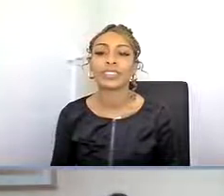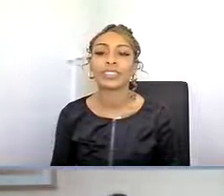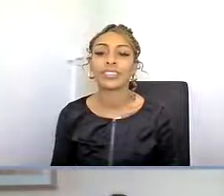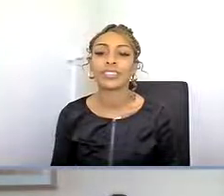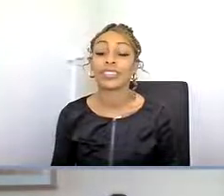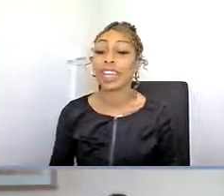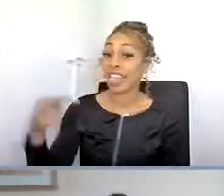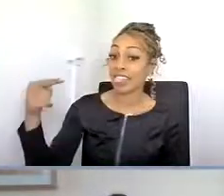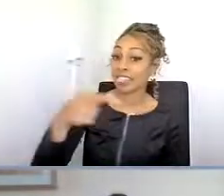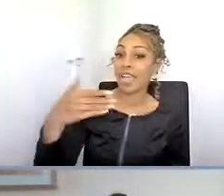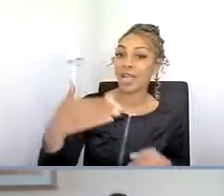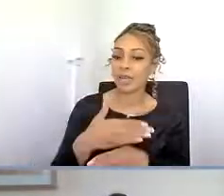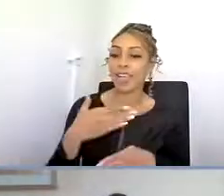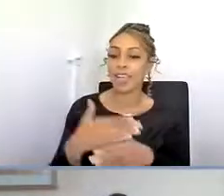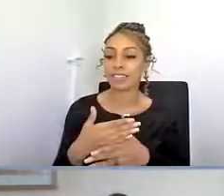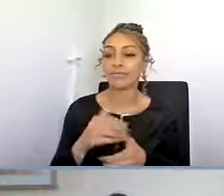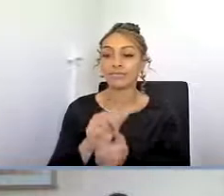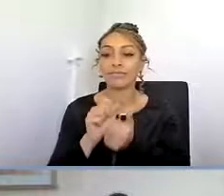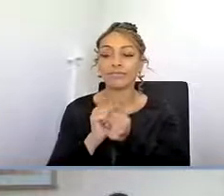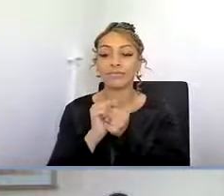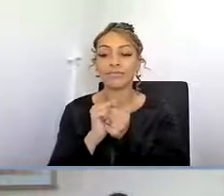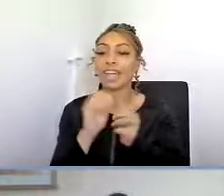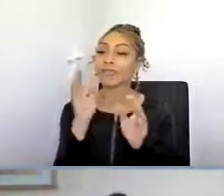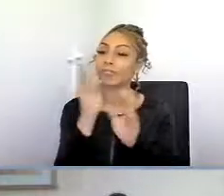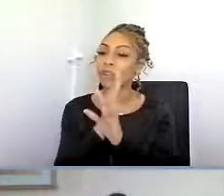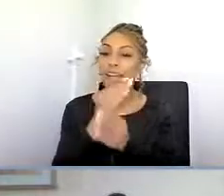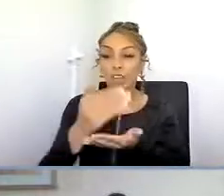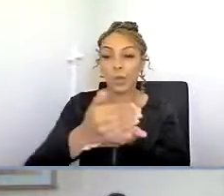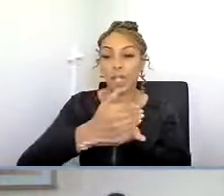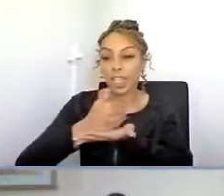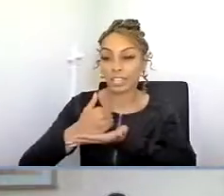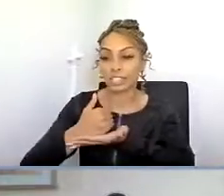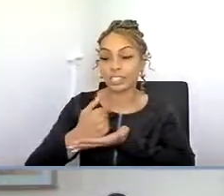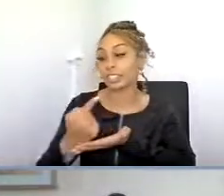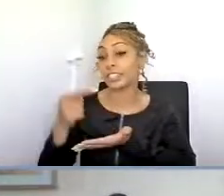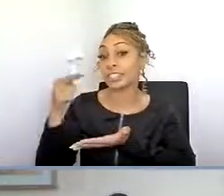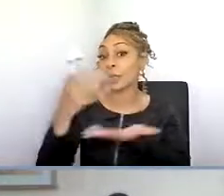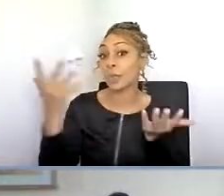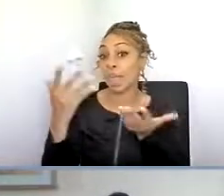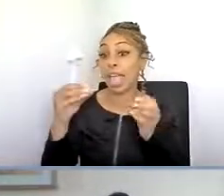work has been held in a private collection. It was in the Barbican's